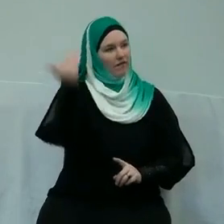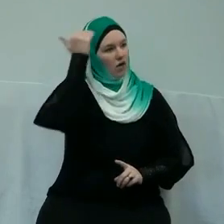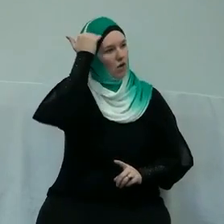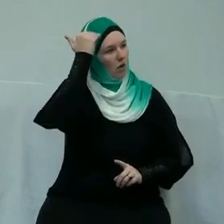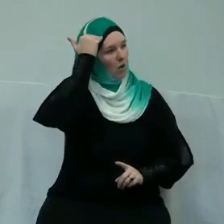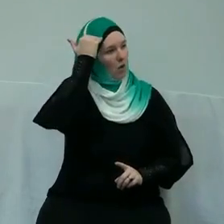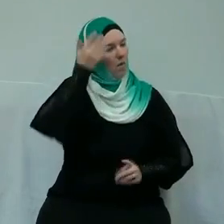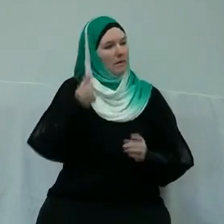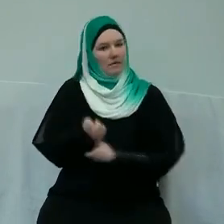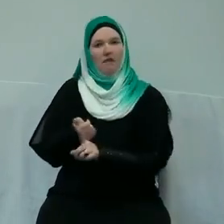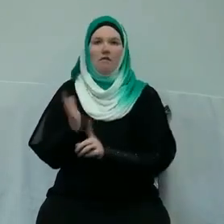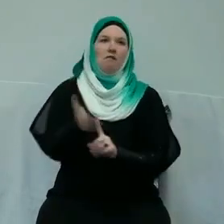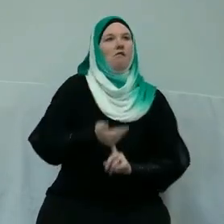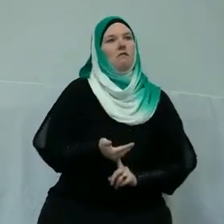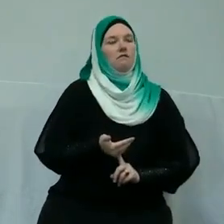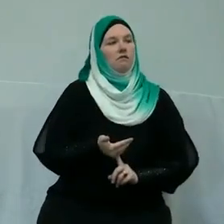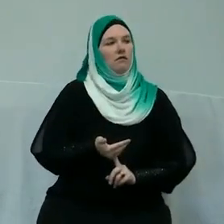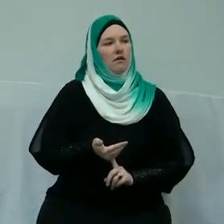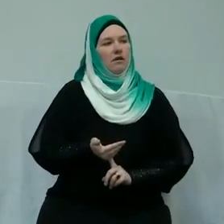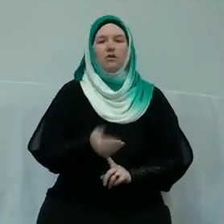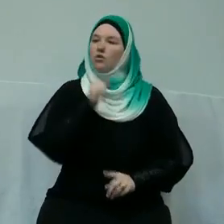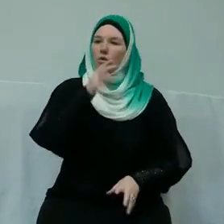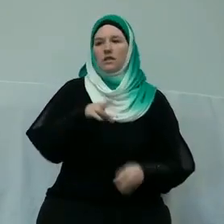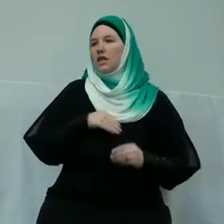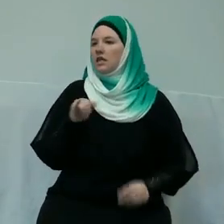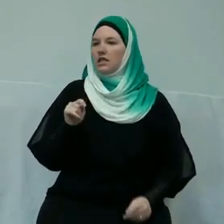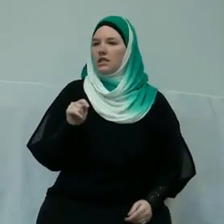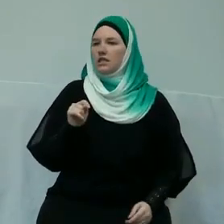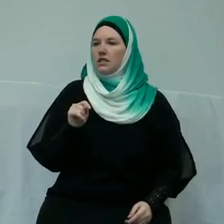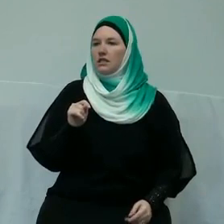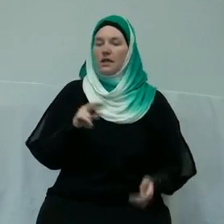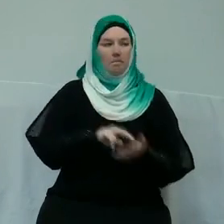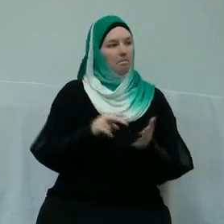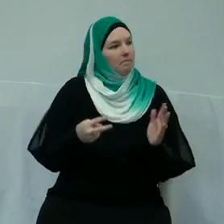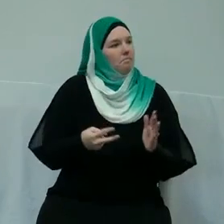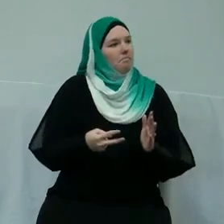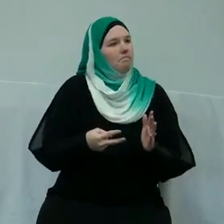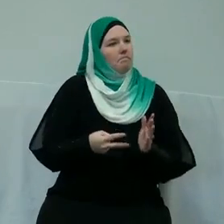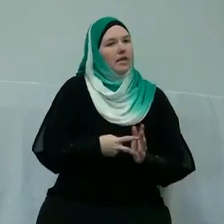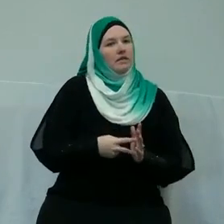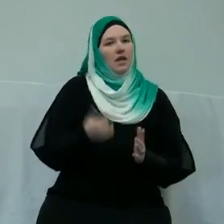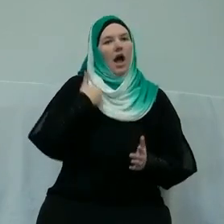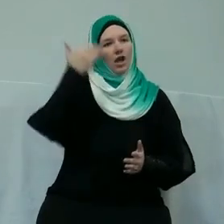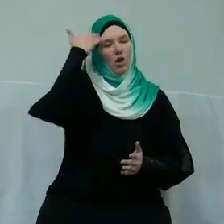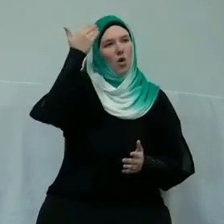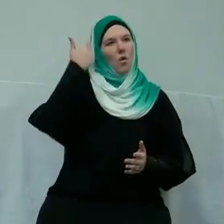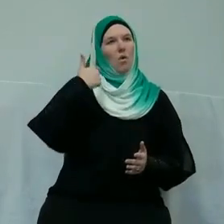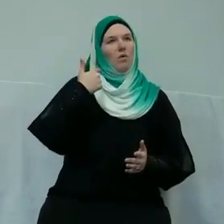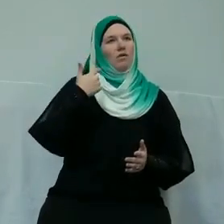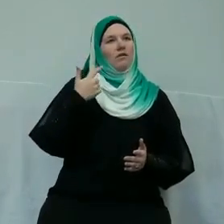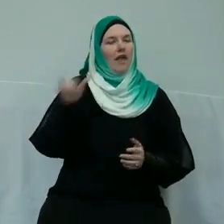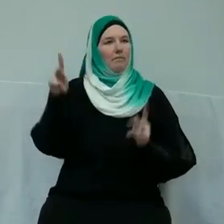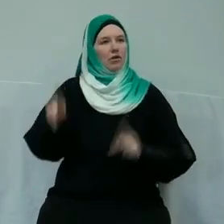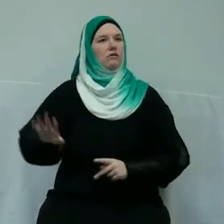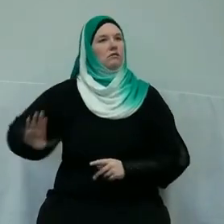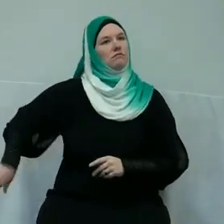Even if the Prophet judges for you, the Prophet in person, don't take it. If you know